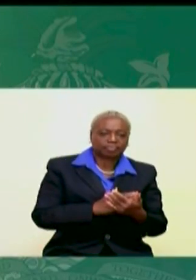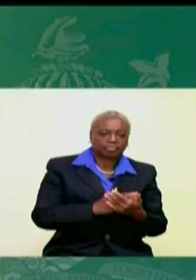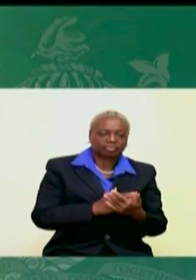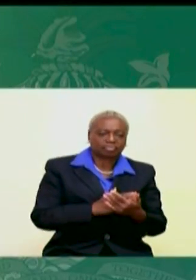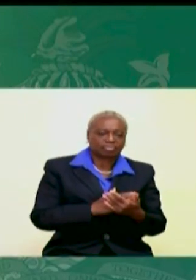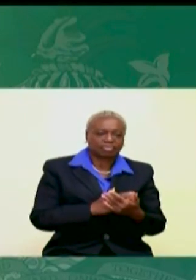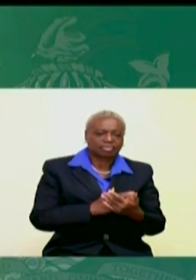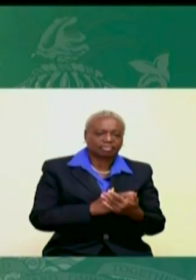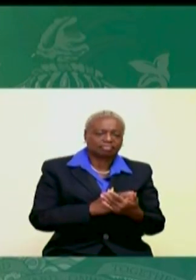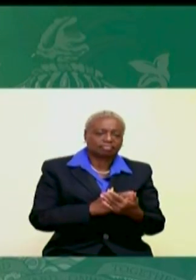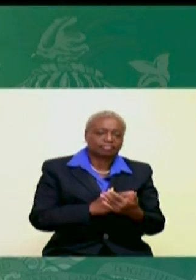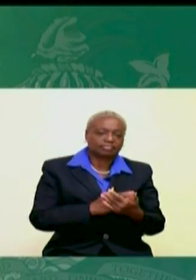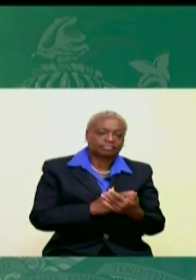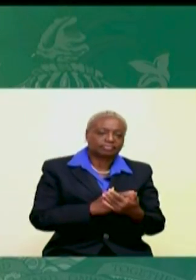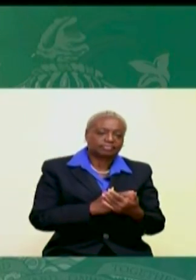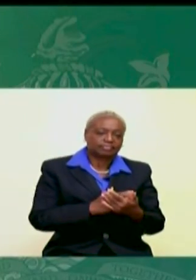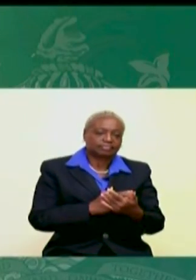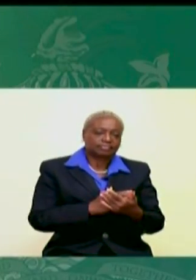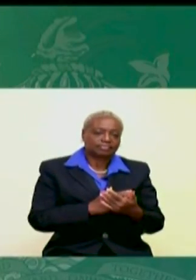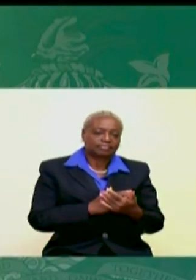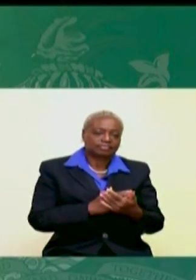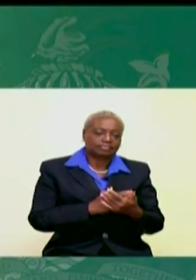Sat idly by.